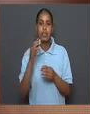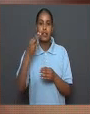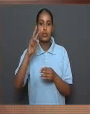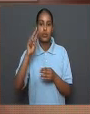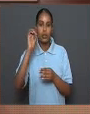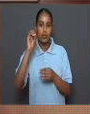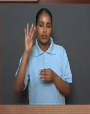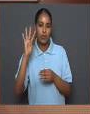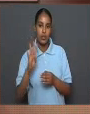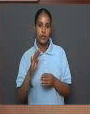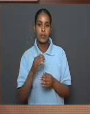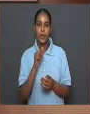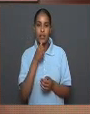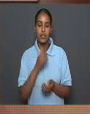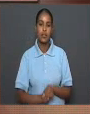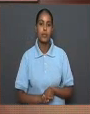acid.